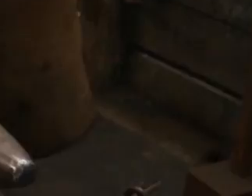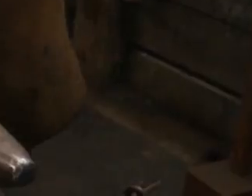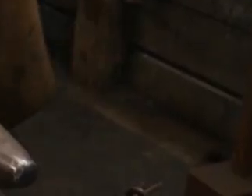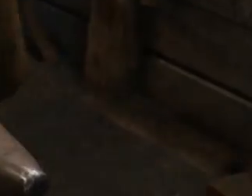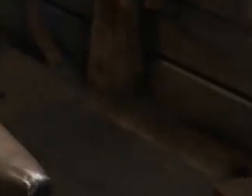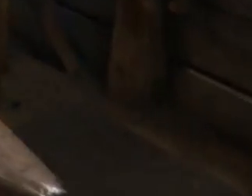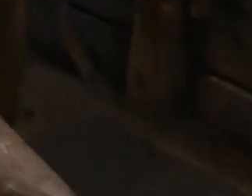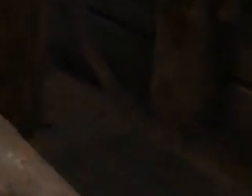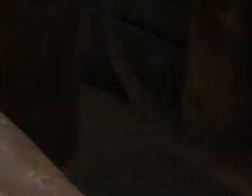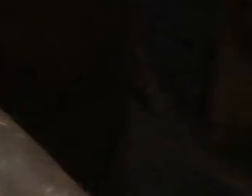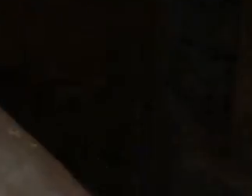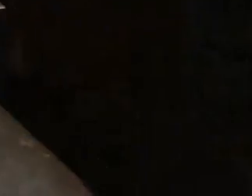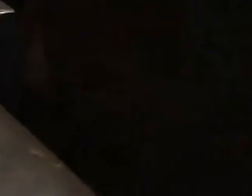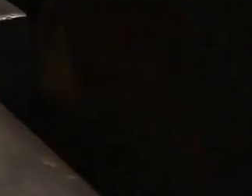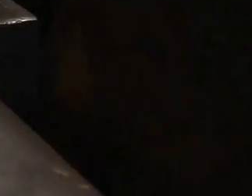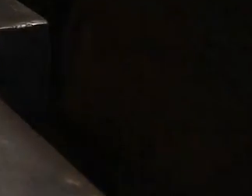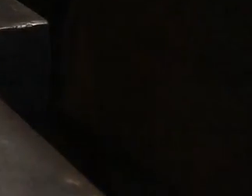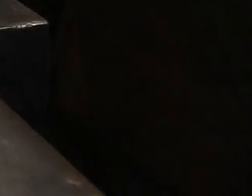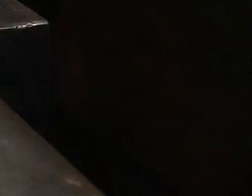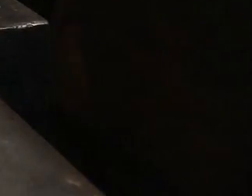Pretty sure I got that cut about right.